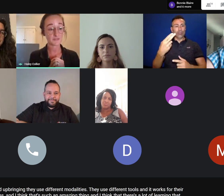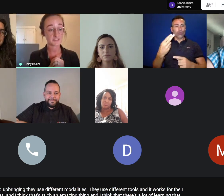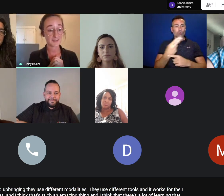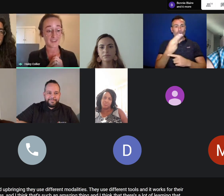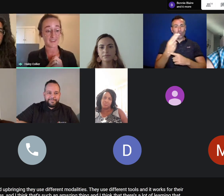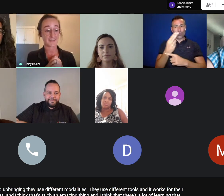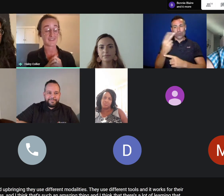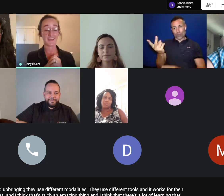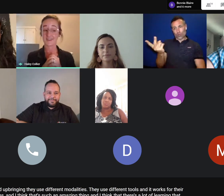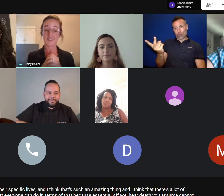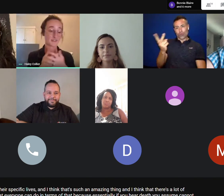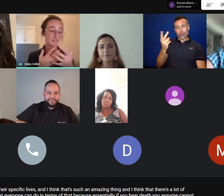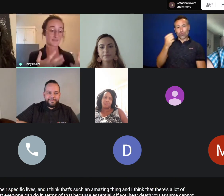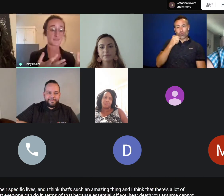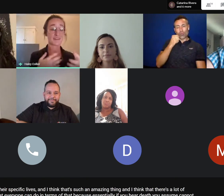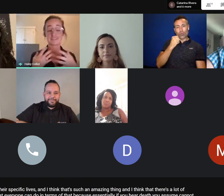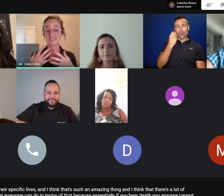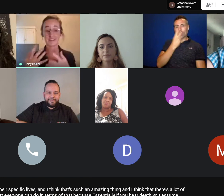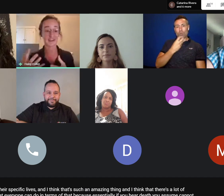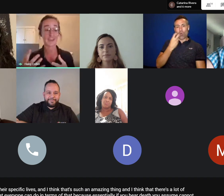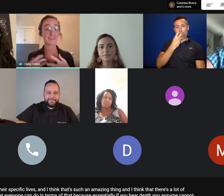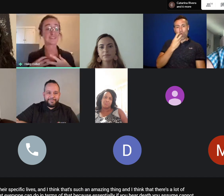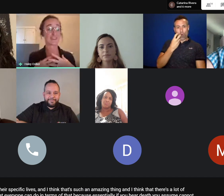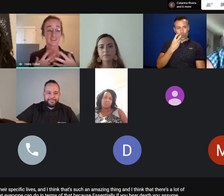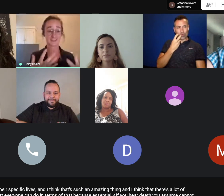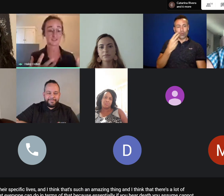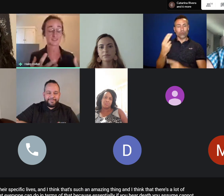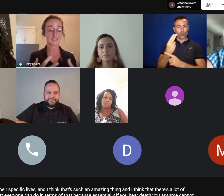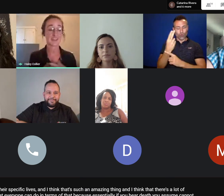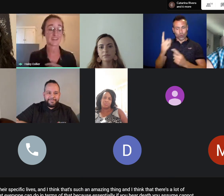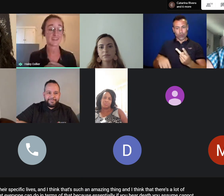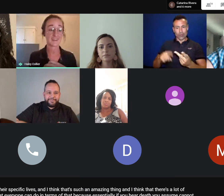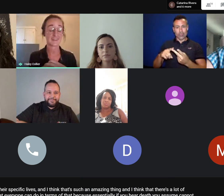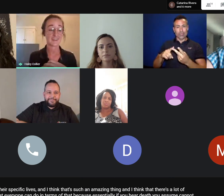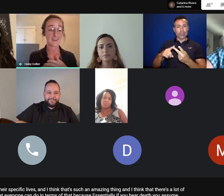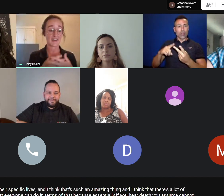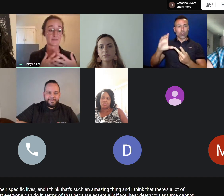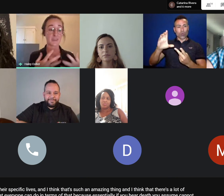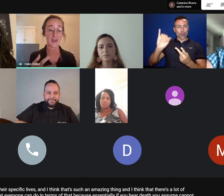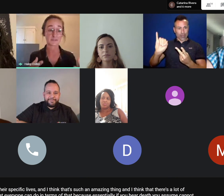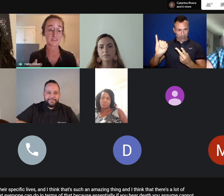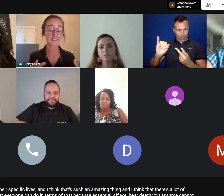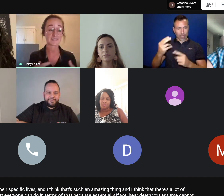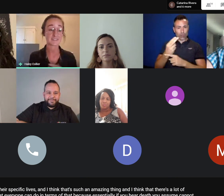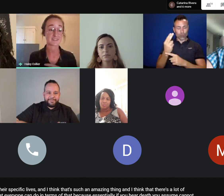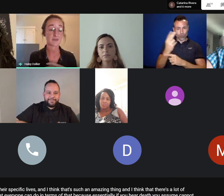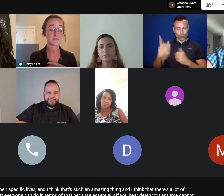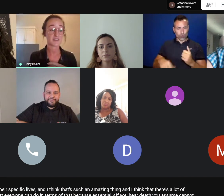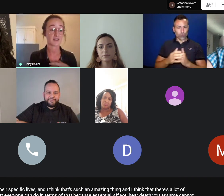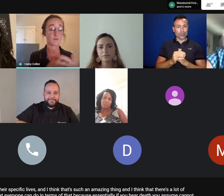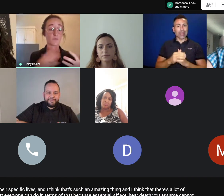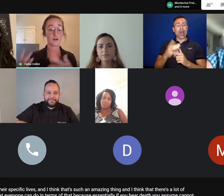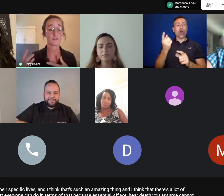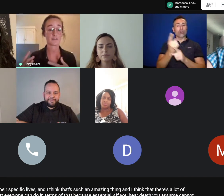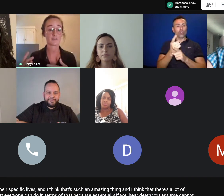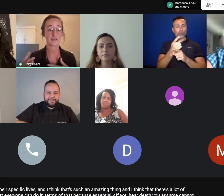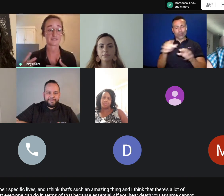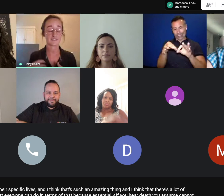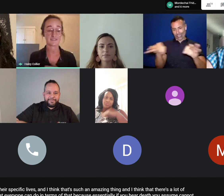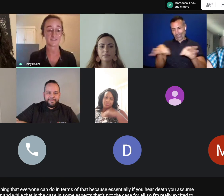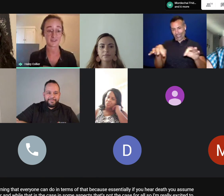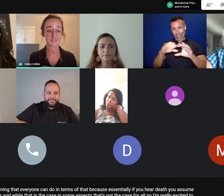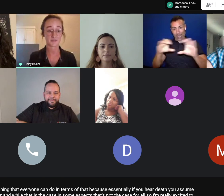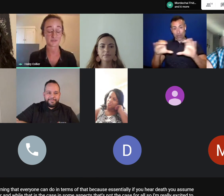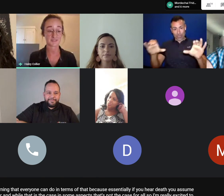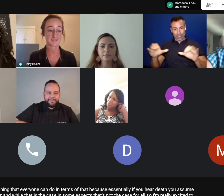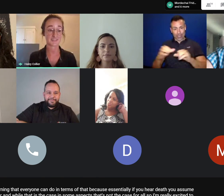oralism approach and cochlear implants and hearing aid, like you just stated, and captioning systems. And I know Juan